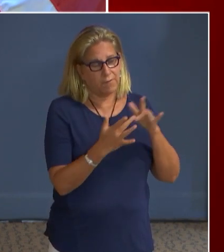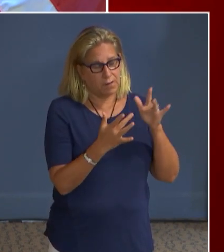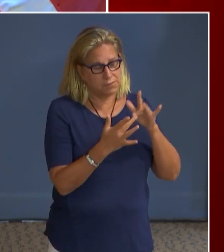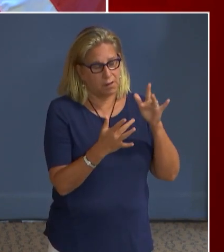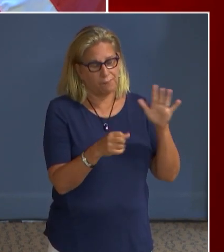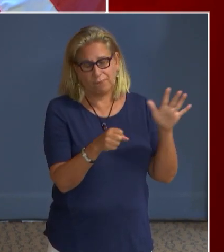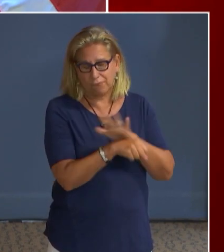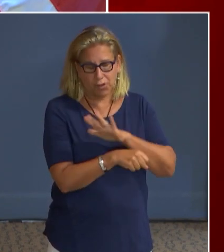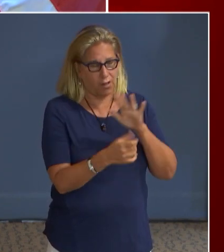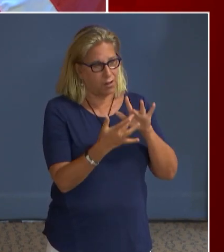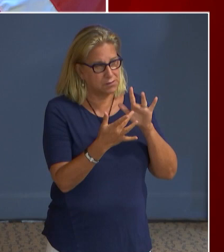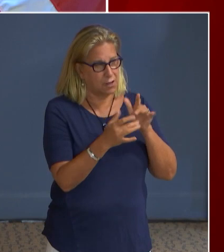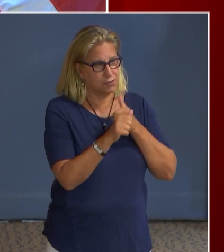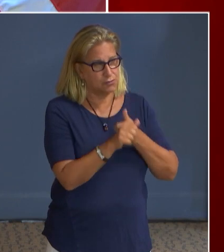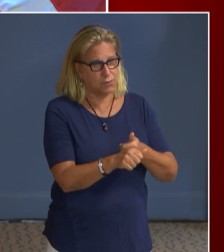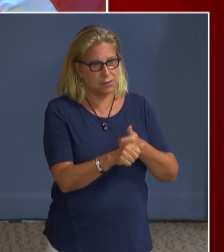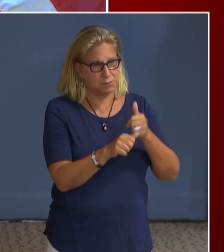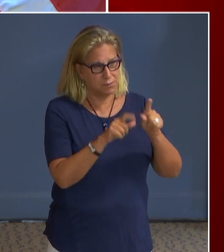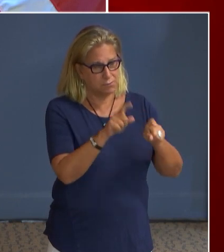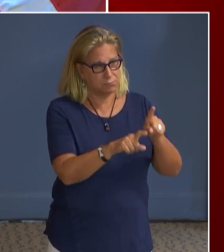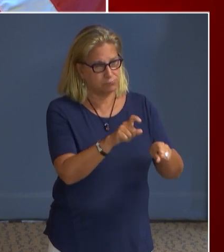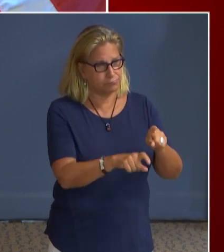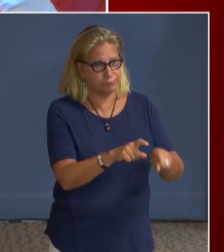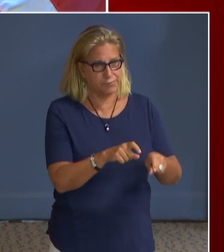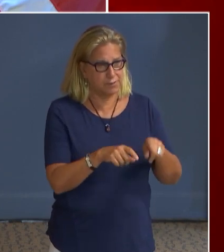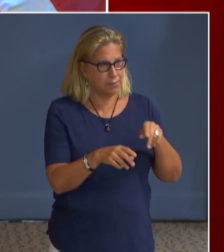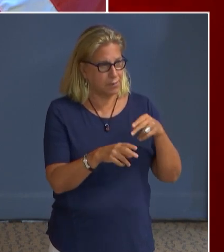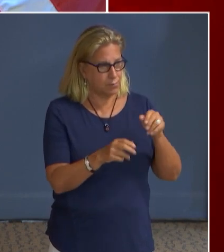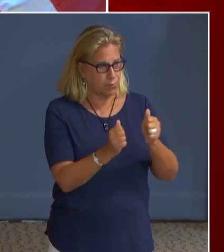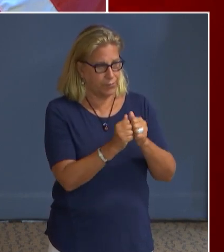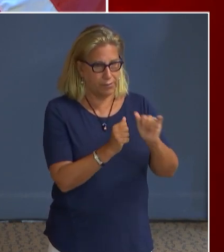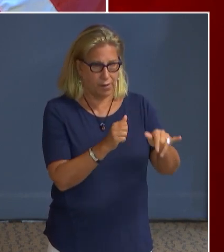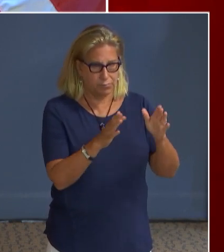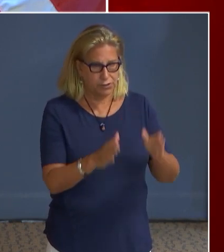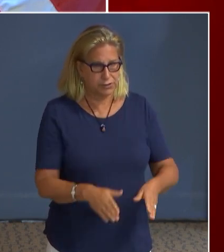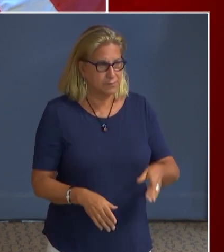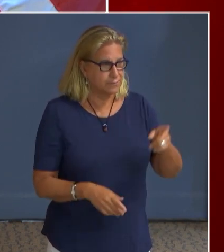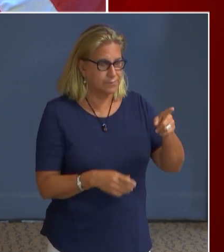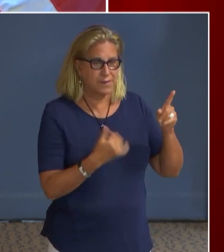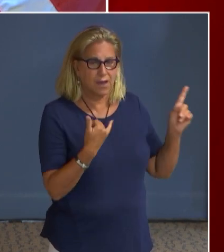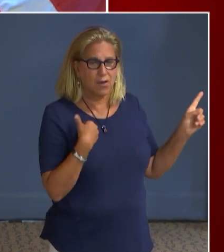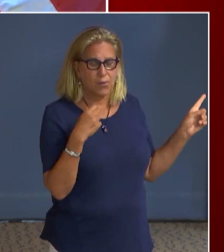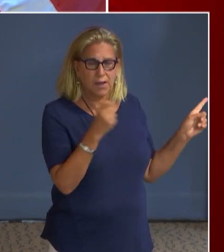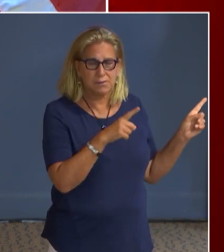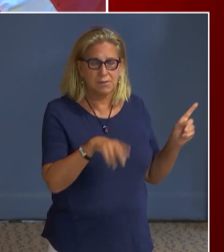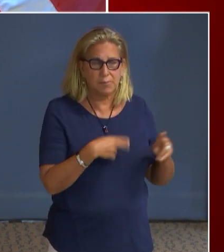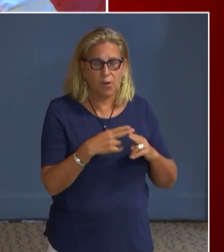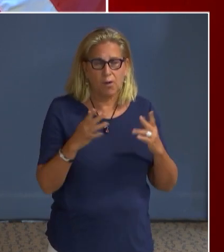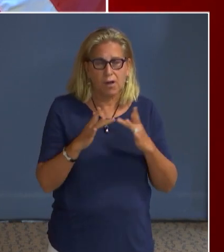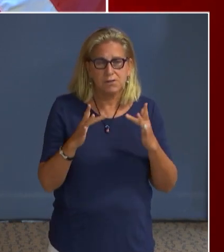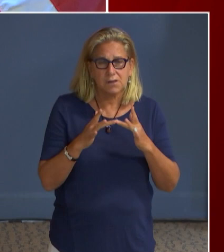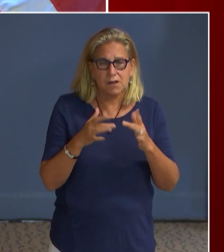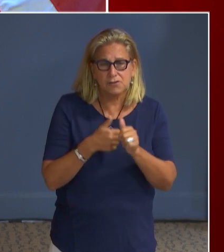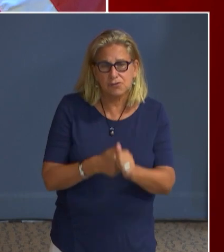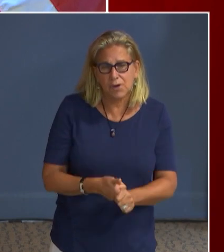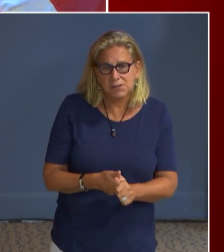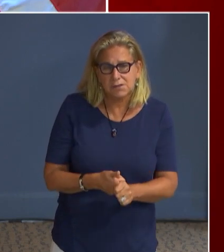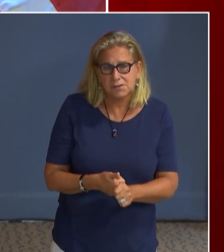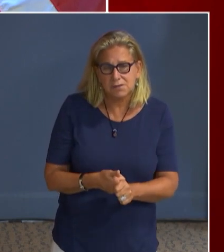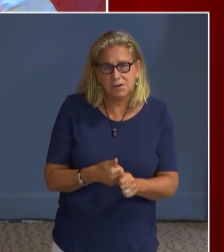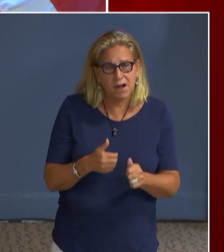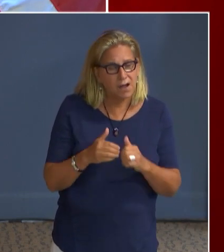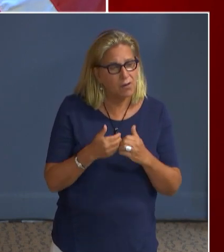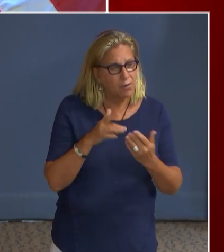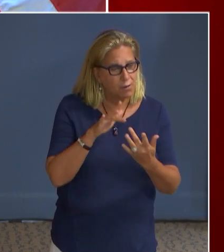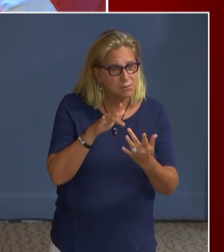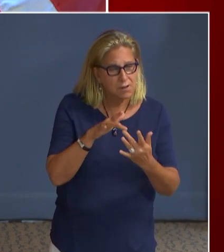Can I just follow up on contact tracing? I'm just wondering, given the need for contact tracing now with